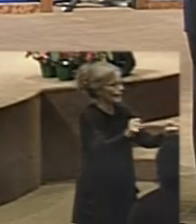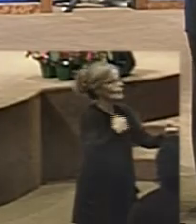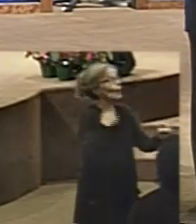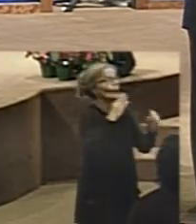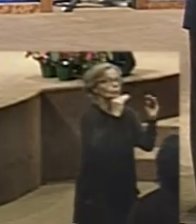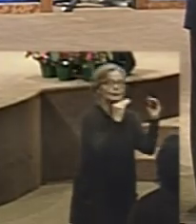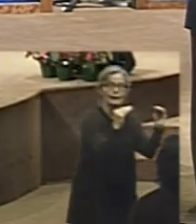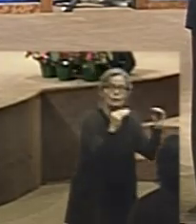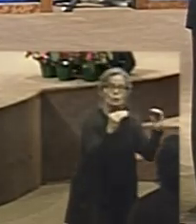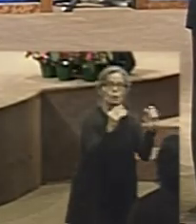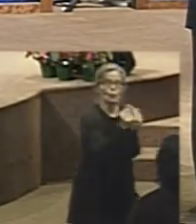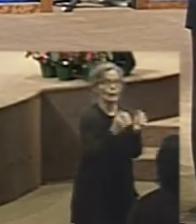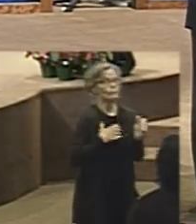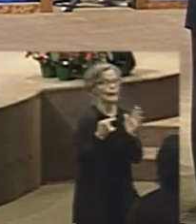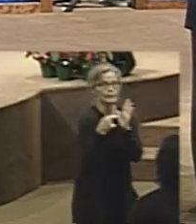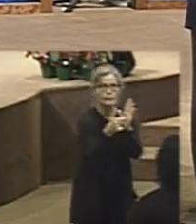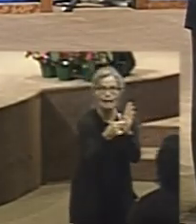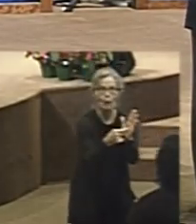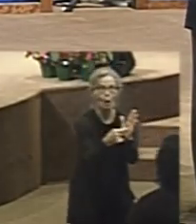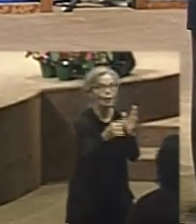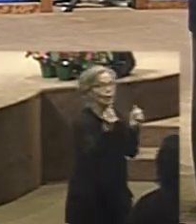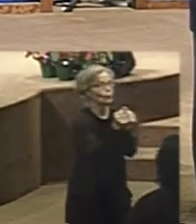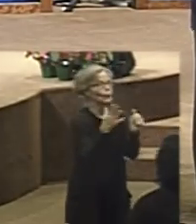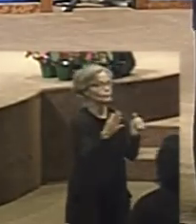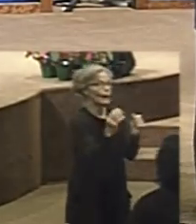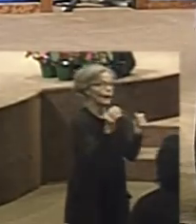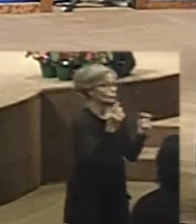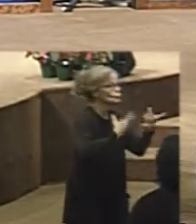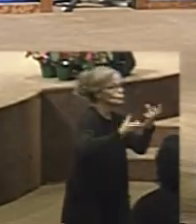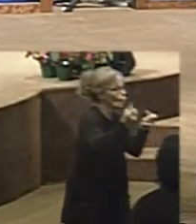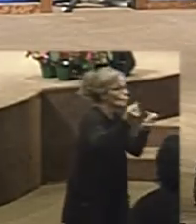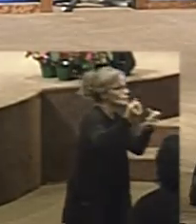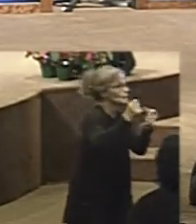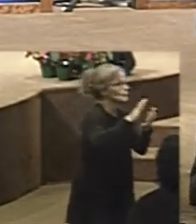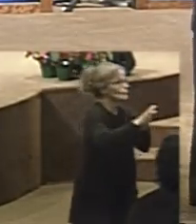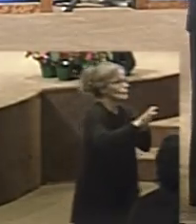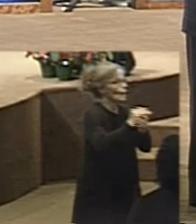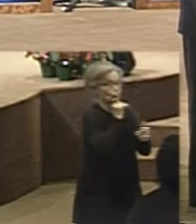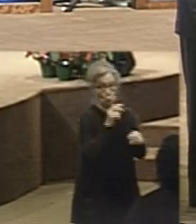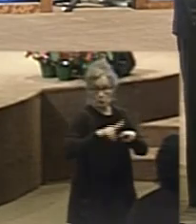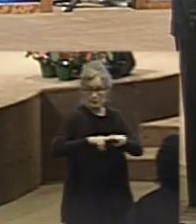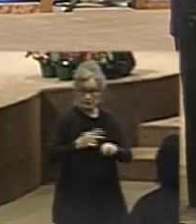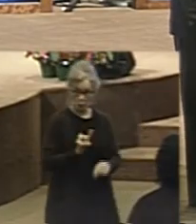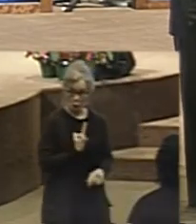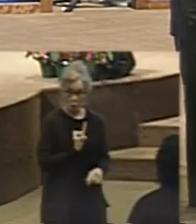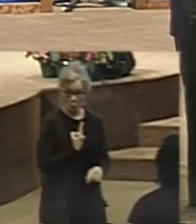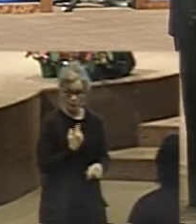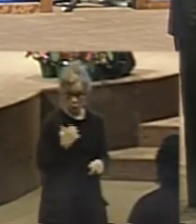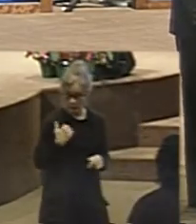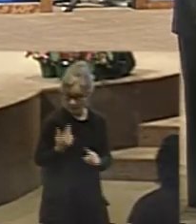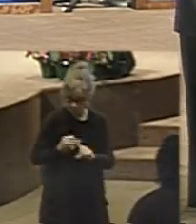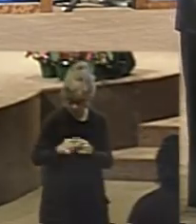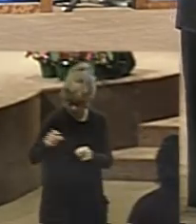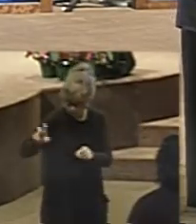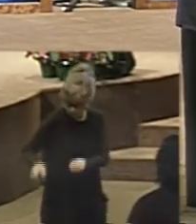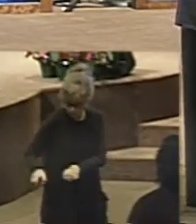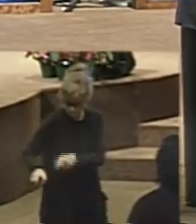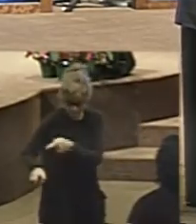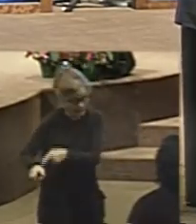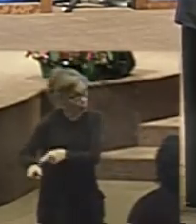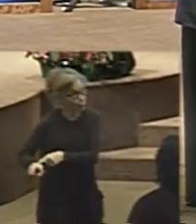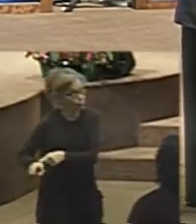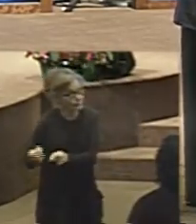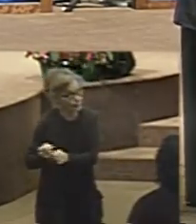and my ways, how to serve Jesus Christ. I won't be sitting here alone next year. I'm going to have somebody sitting